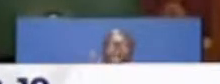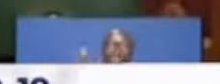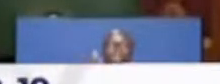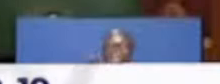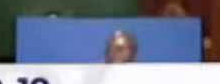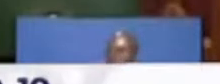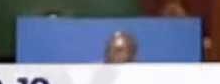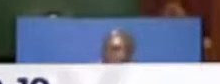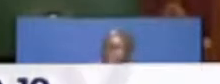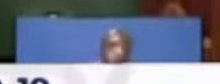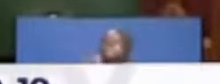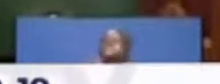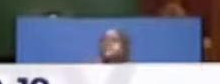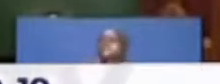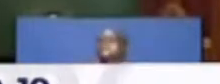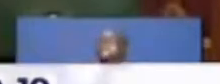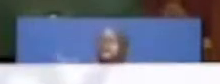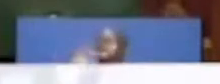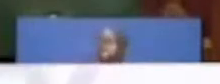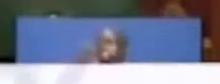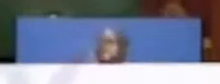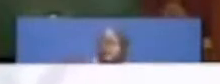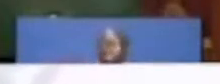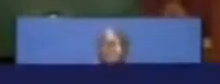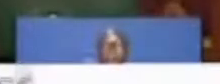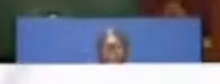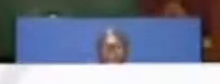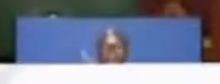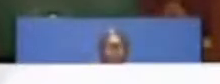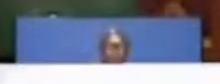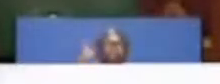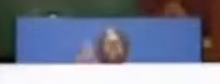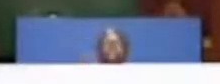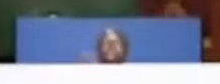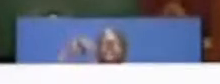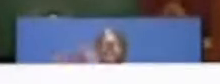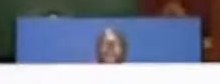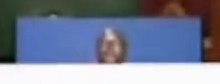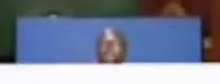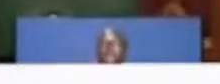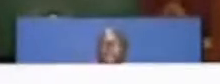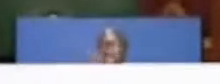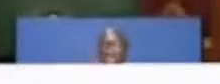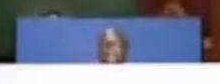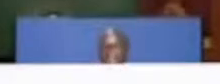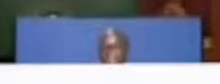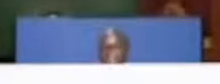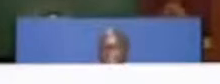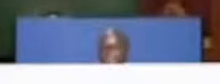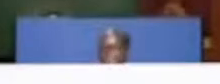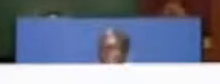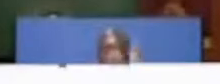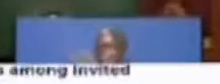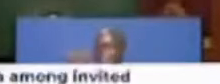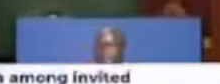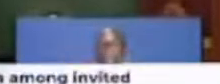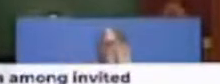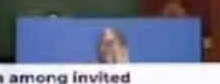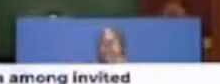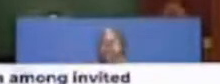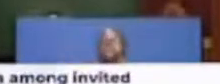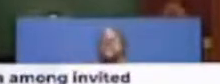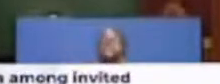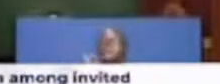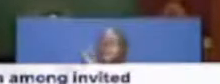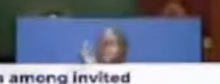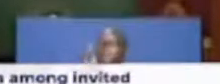is in place, and we have set up a coast guard to secure our maritime assets and we have come up with a legal framework that will